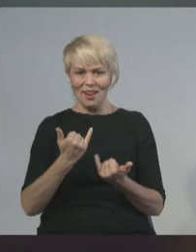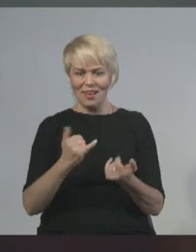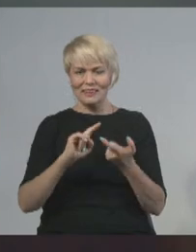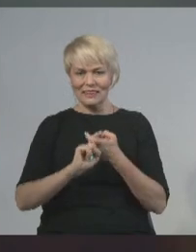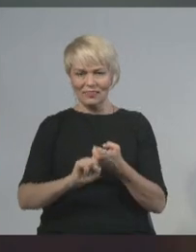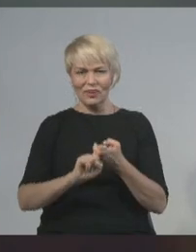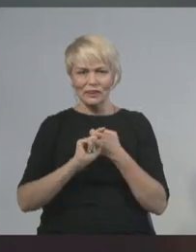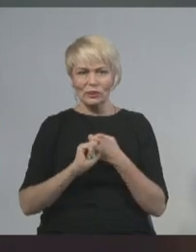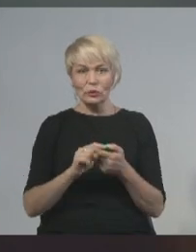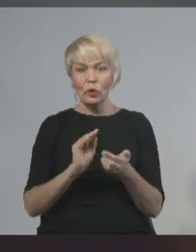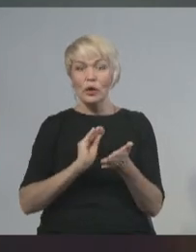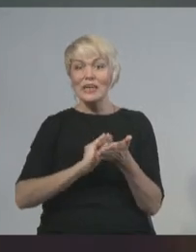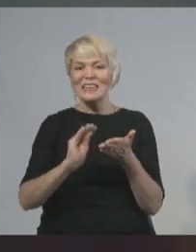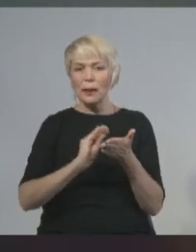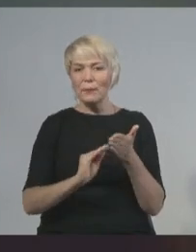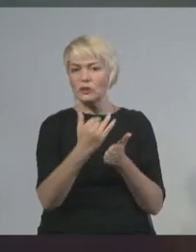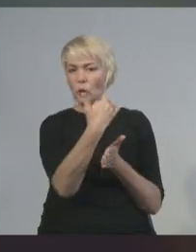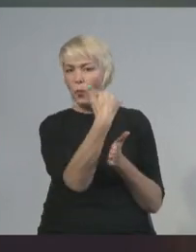now